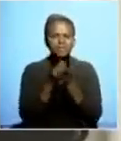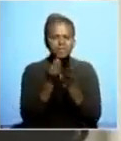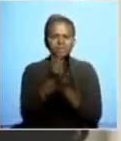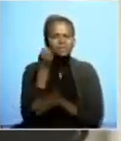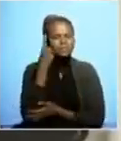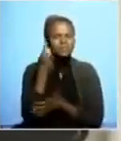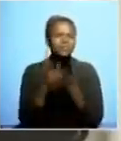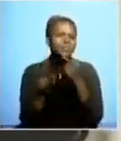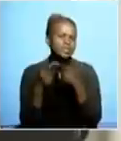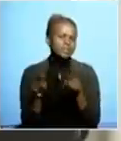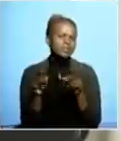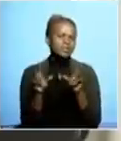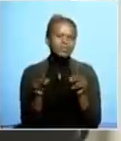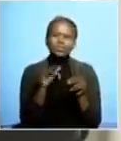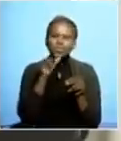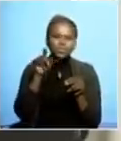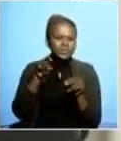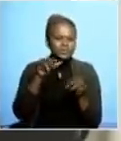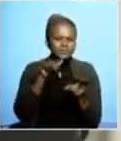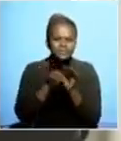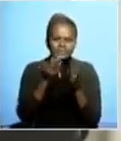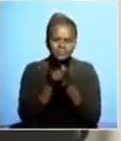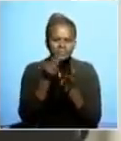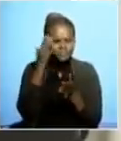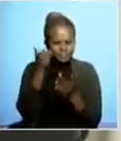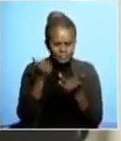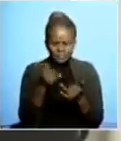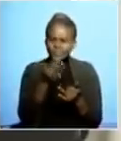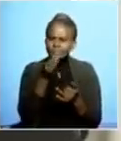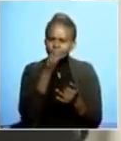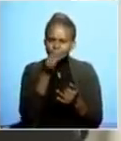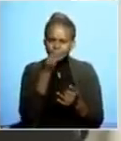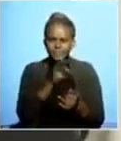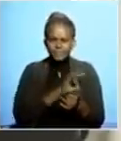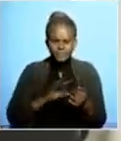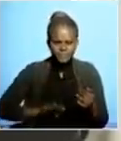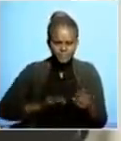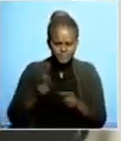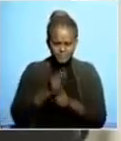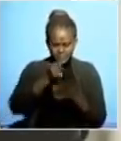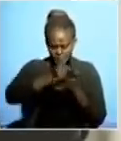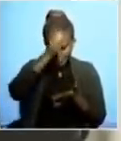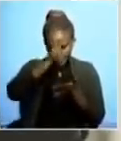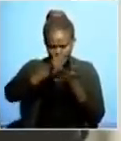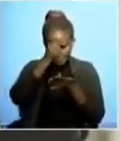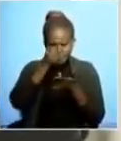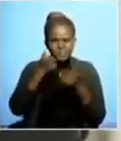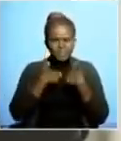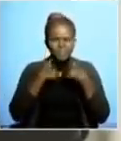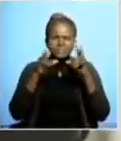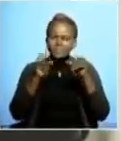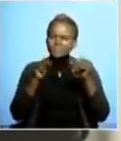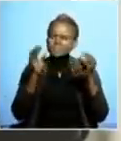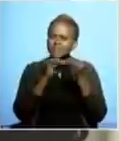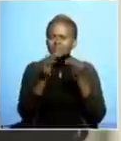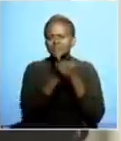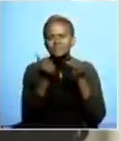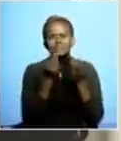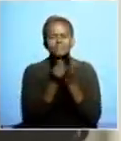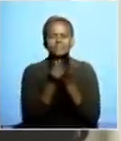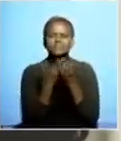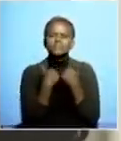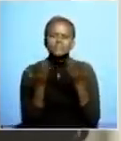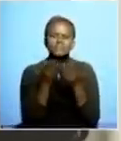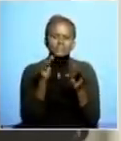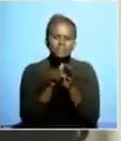happening. That's why meal allowances for students were withdrawn, because there was no more any money in the